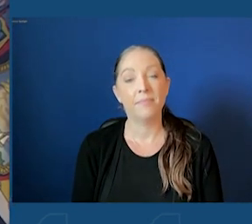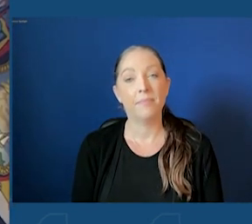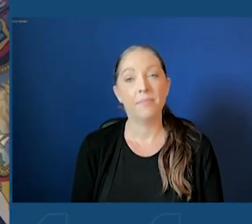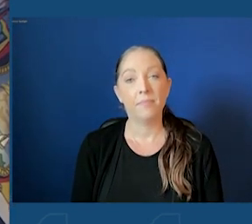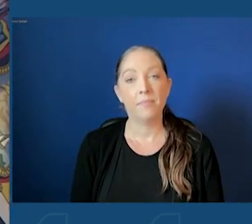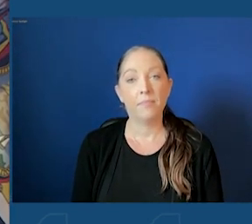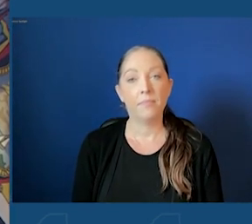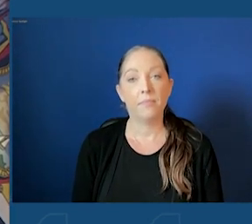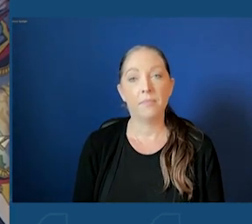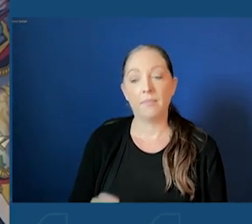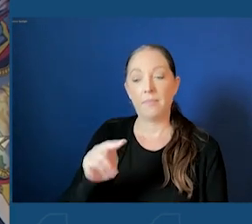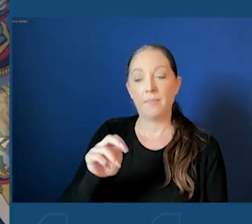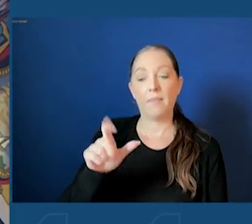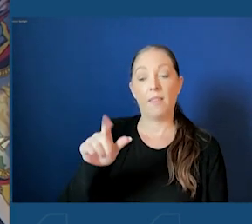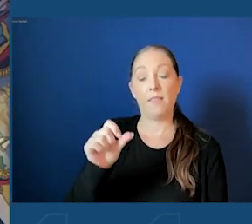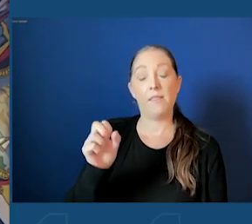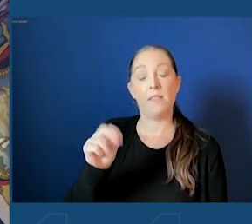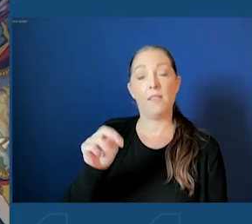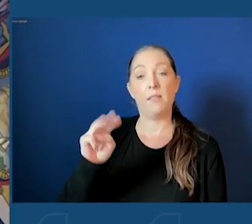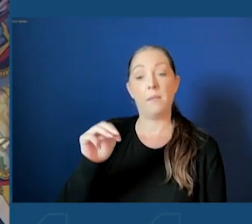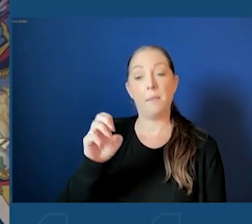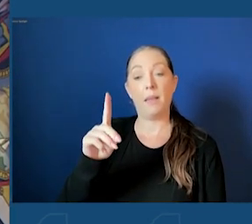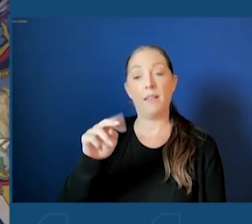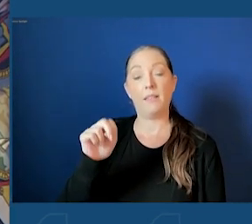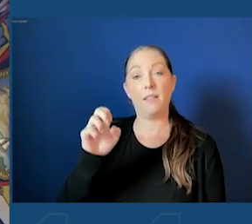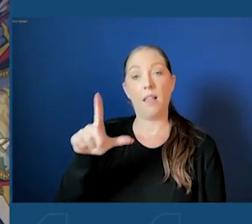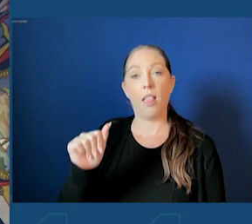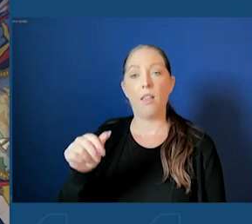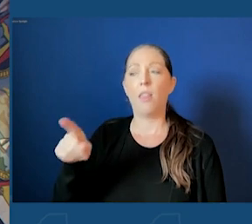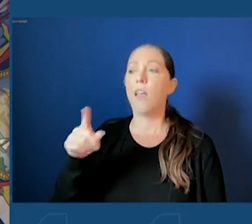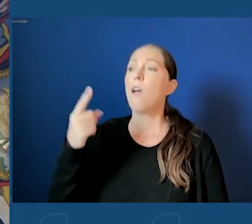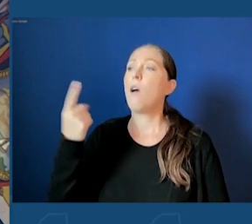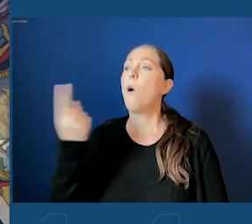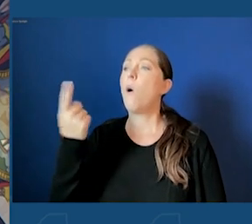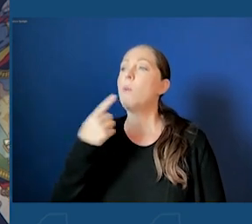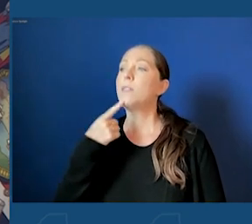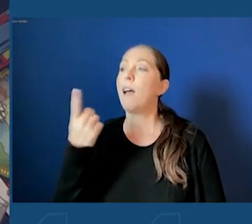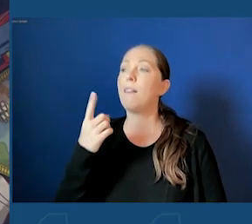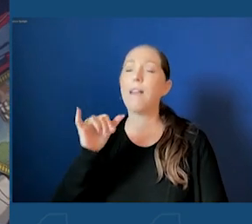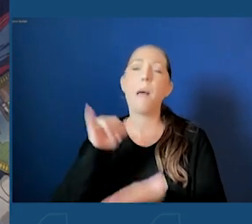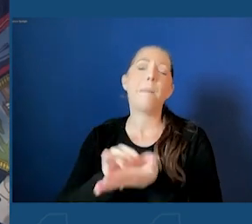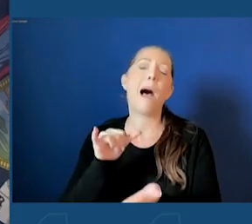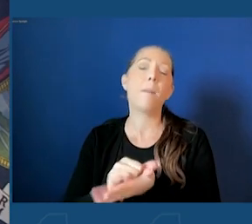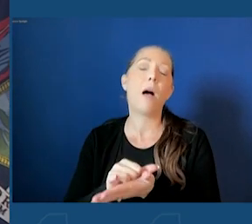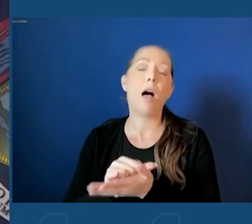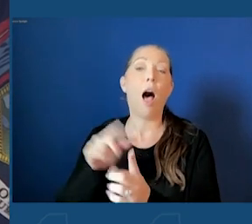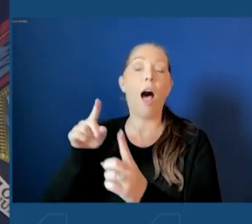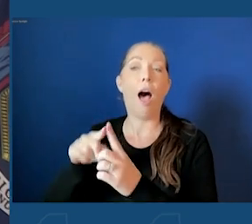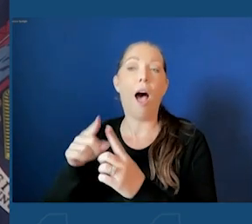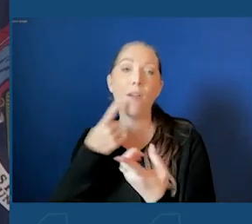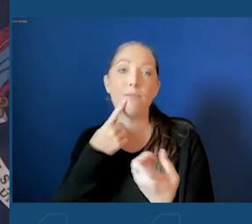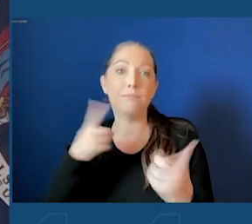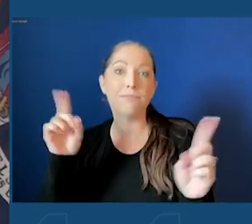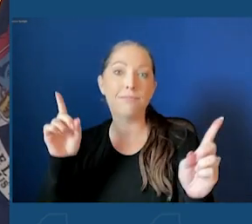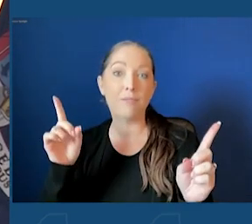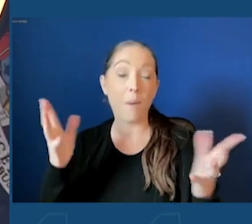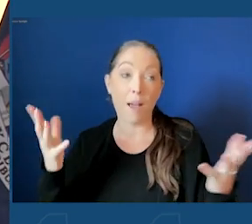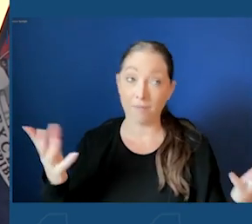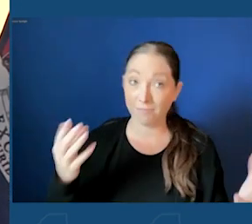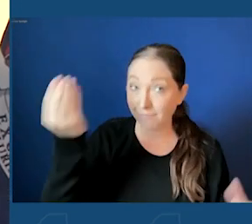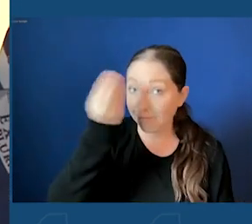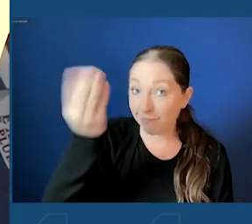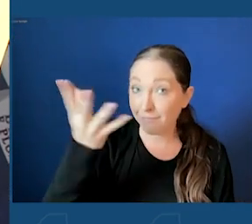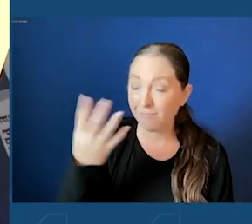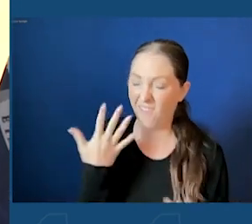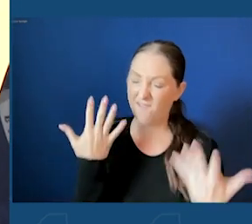Nelson Mandela once said, they always say it's impossible until it's done. Well, it's done. Here we